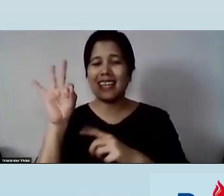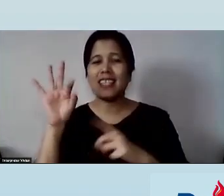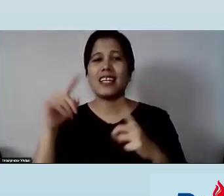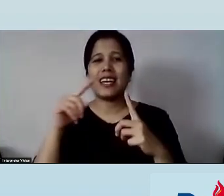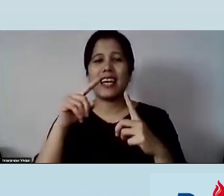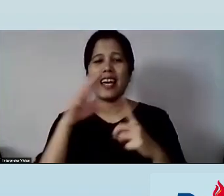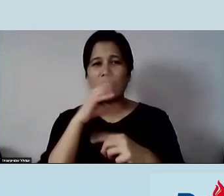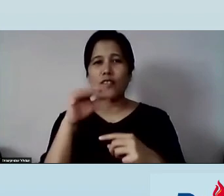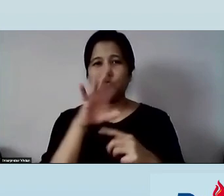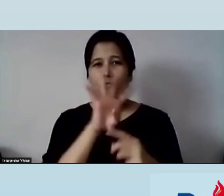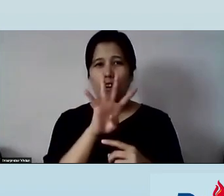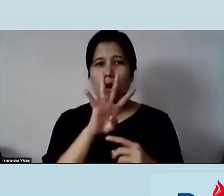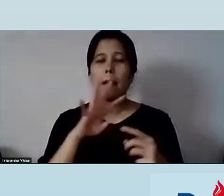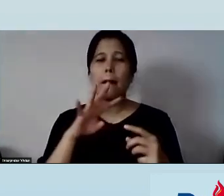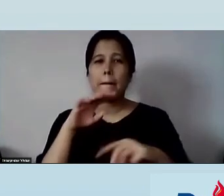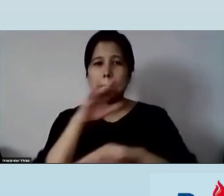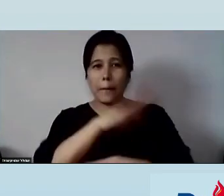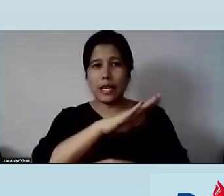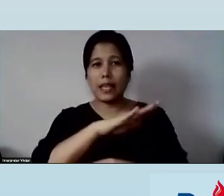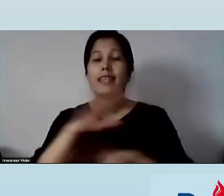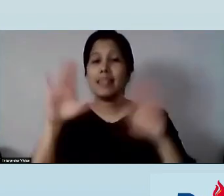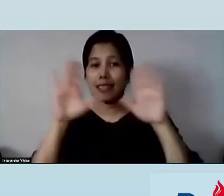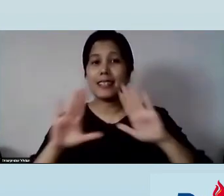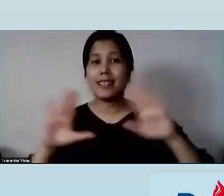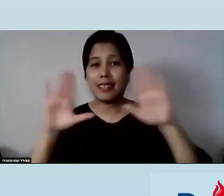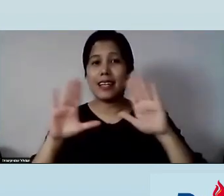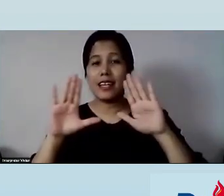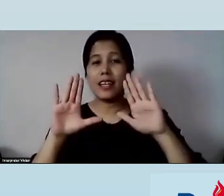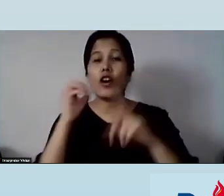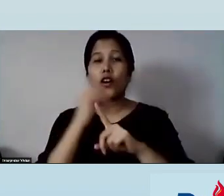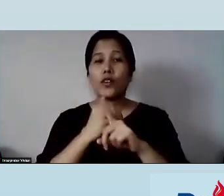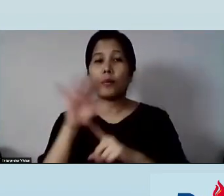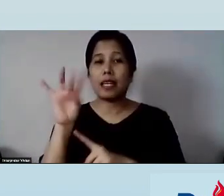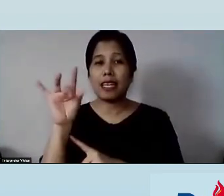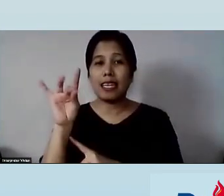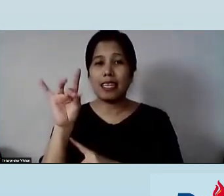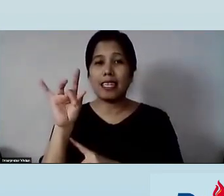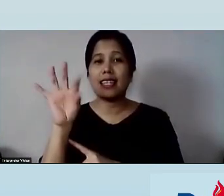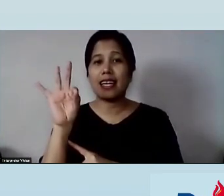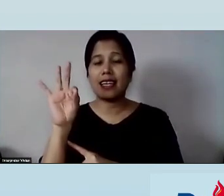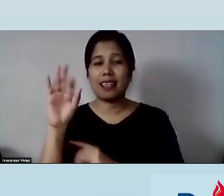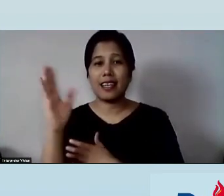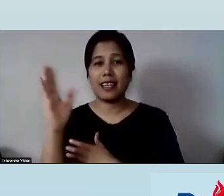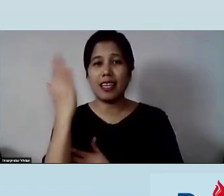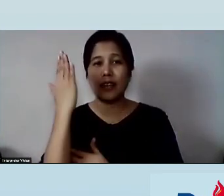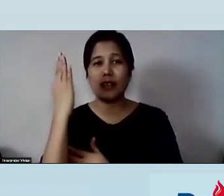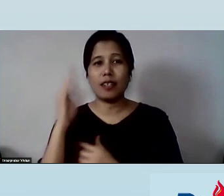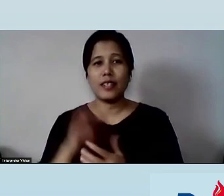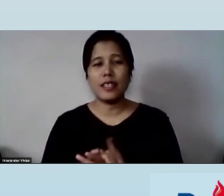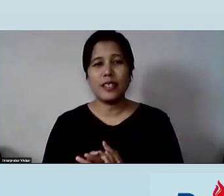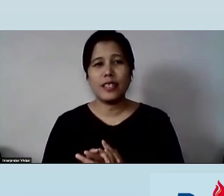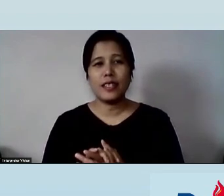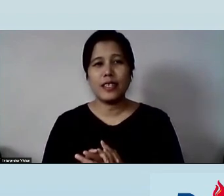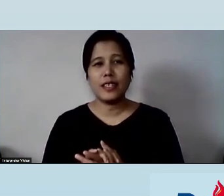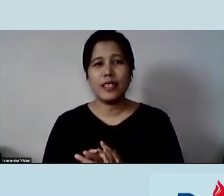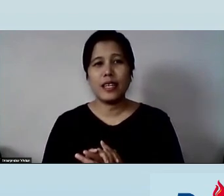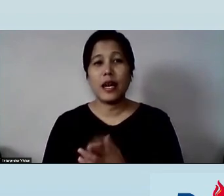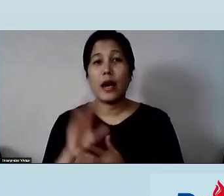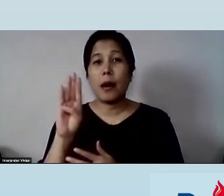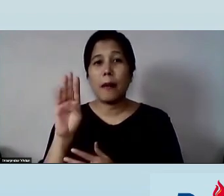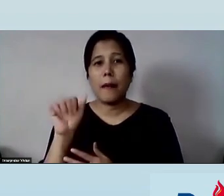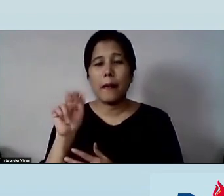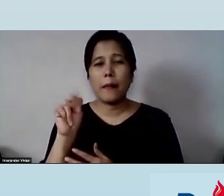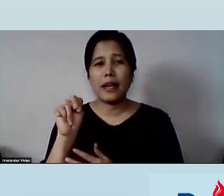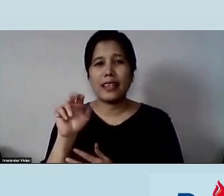p.m. Tapos another one on Sunday, October 18 at 9 a.m. No? Yung mag-ama po na banaags, two of the most